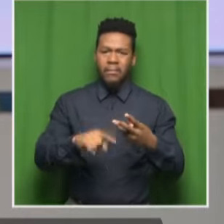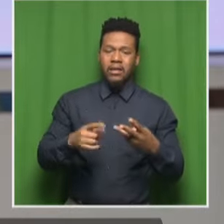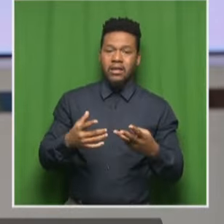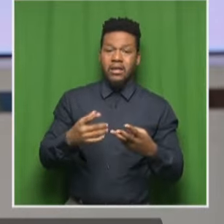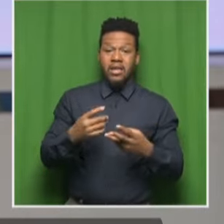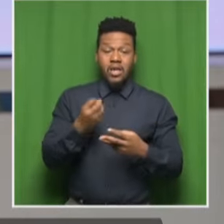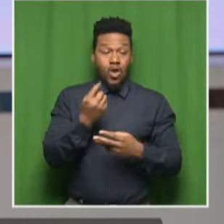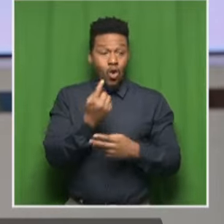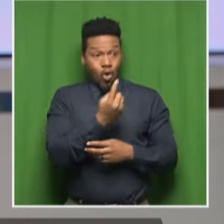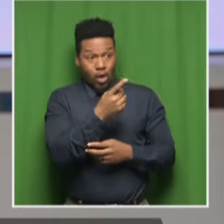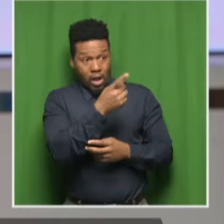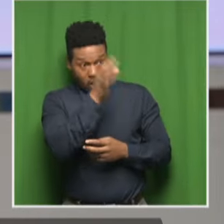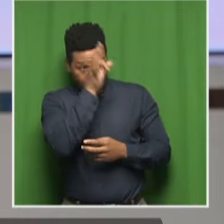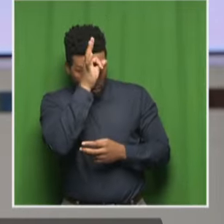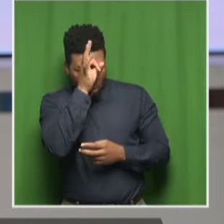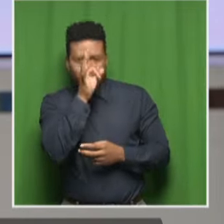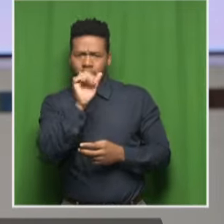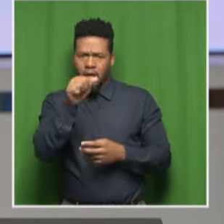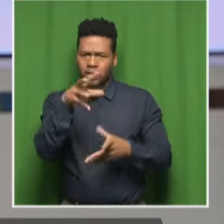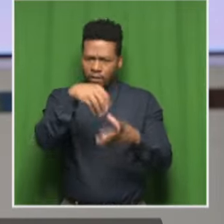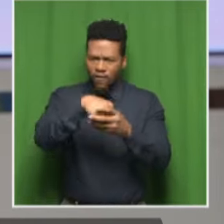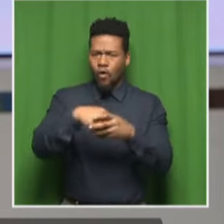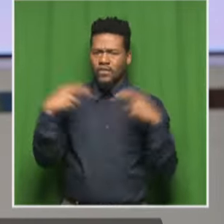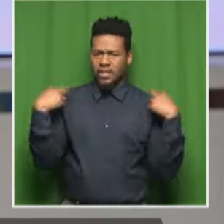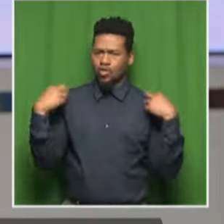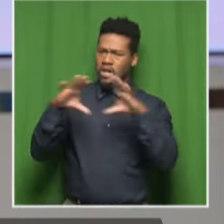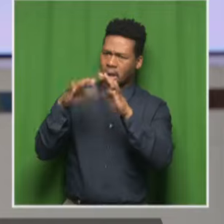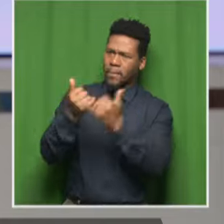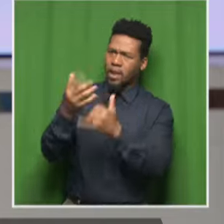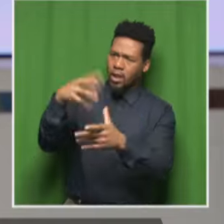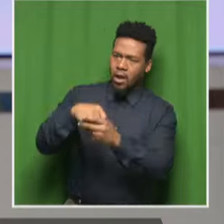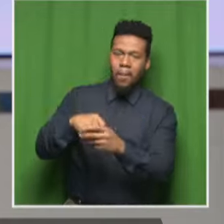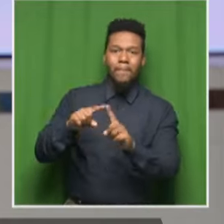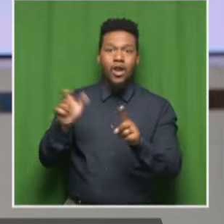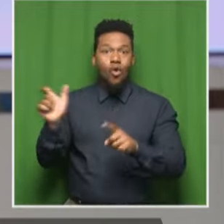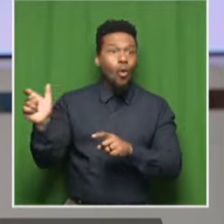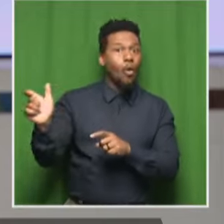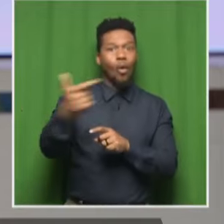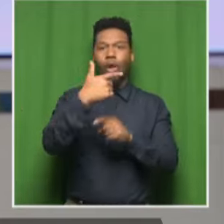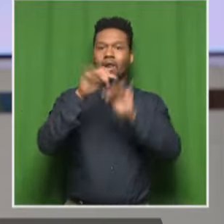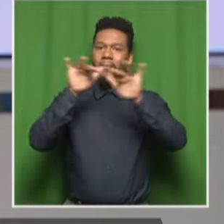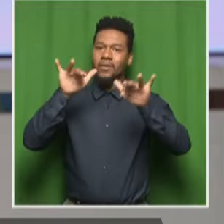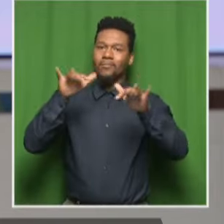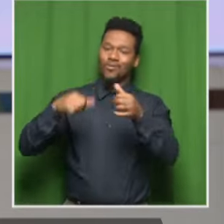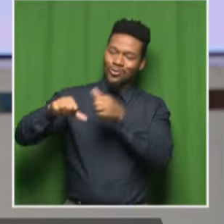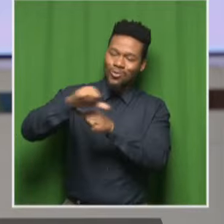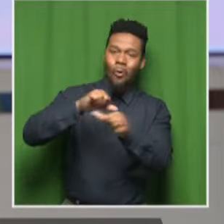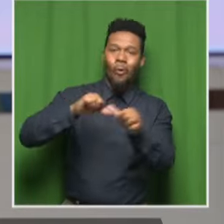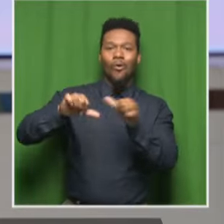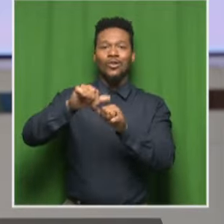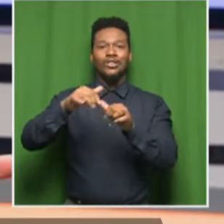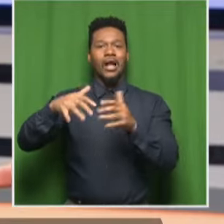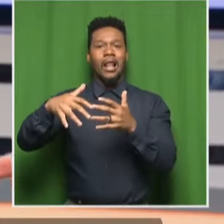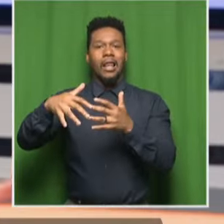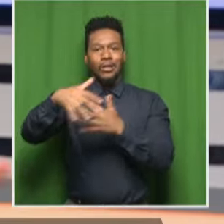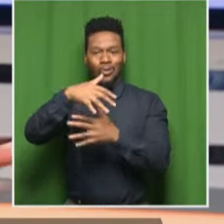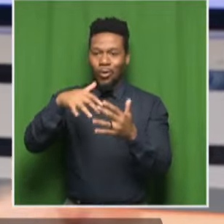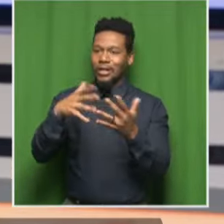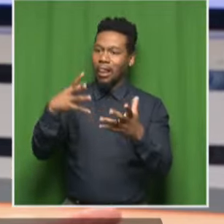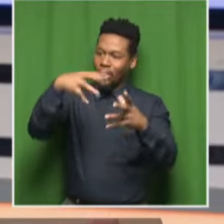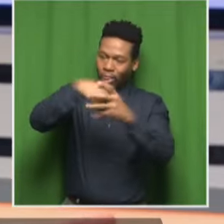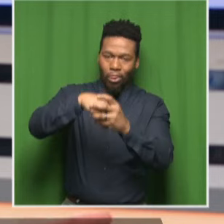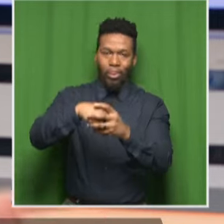companies being involved, let's all be involved on a social level. So that's what makes it different now. Yeah. Okay, and also incorporating